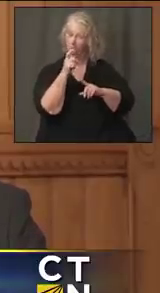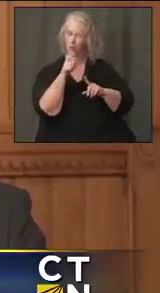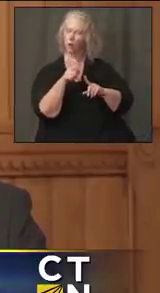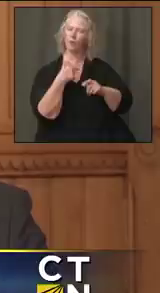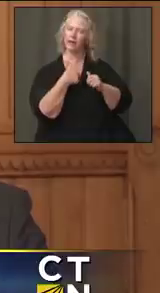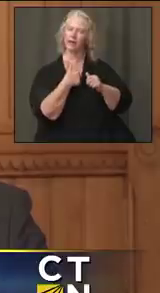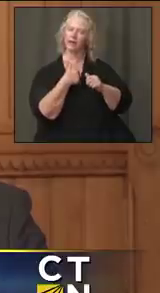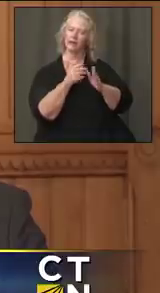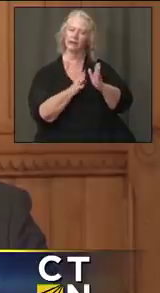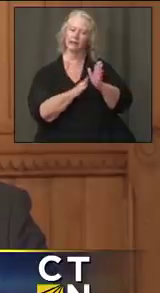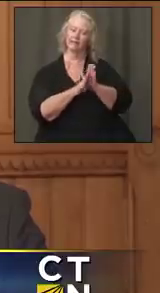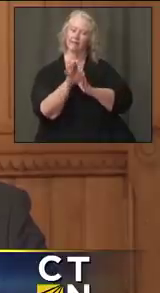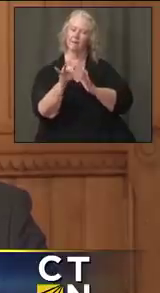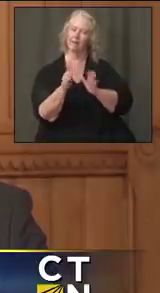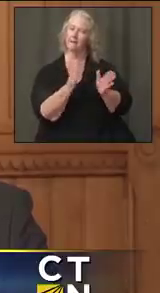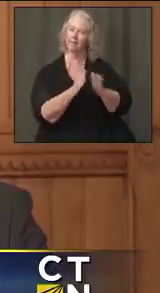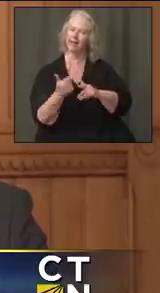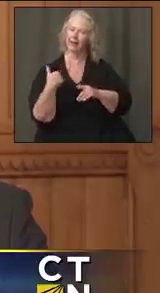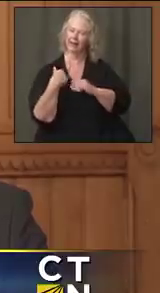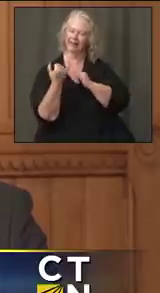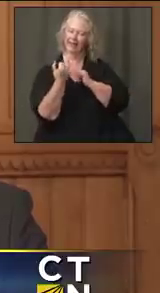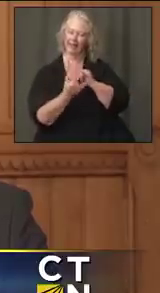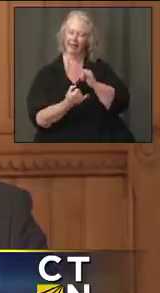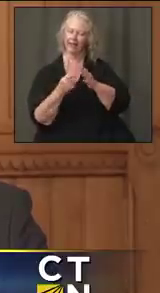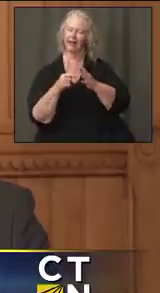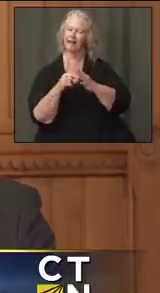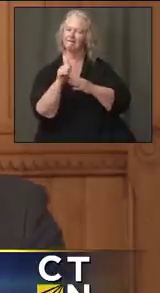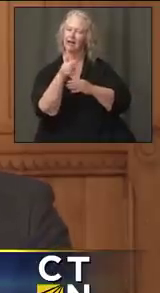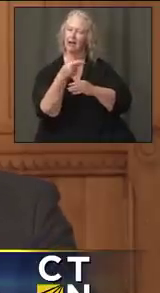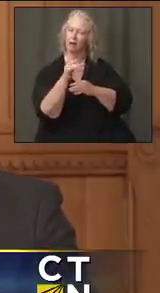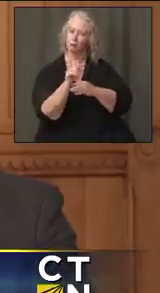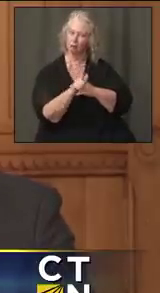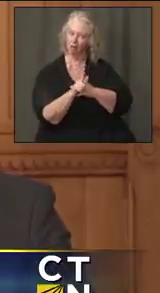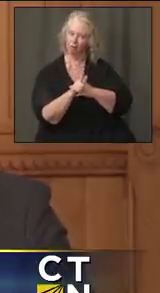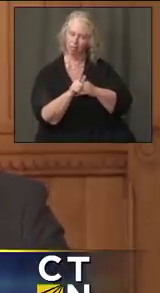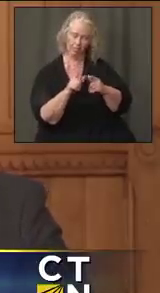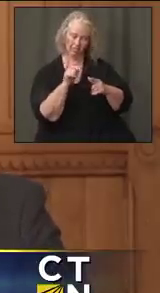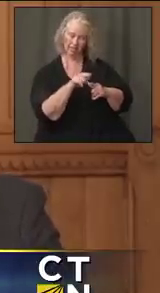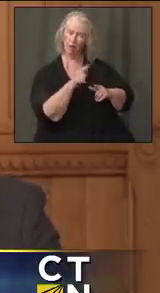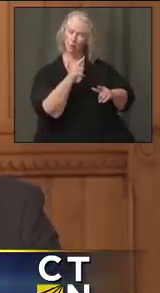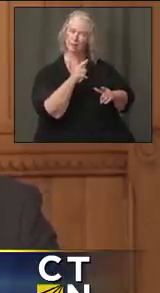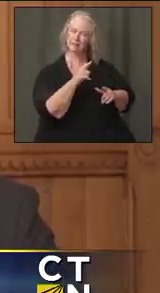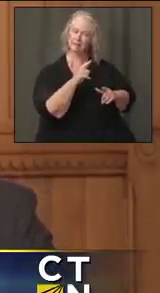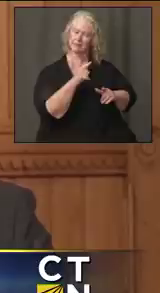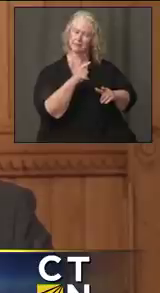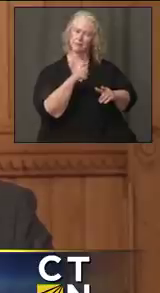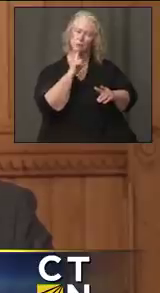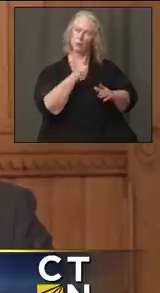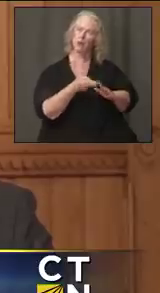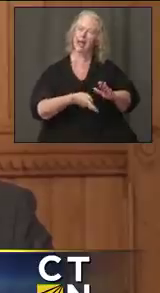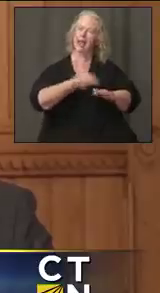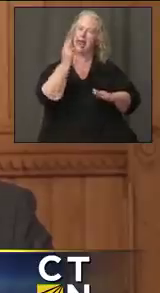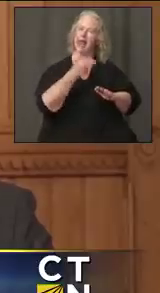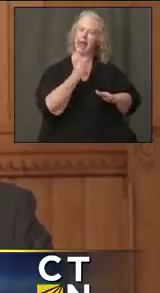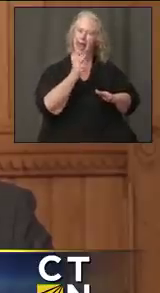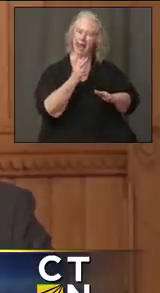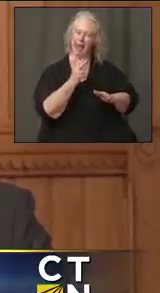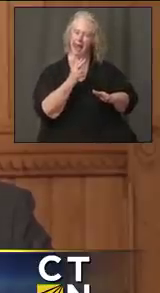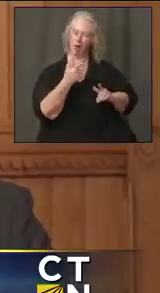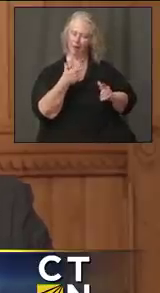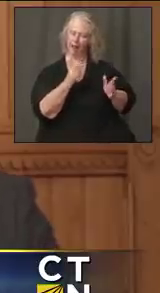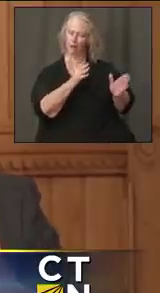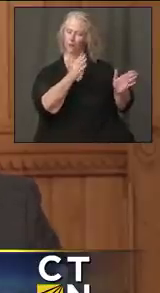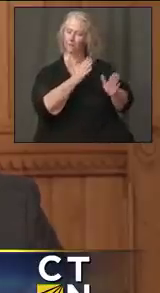of infection in Connecticut. And late April, we had to predict until July. And we used the safeguards that we felt at that